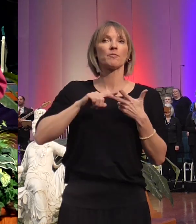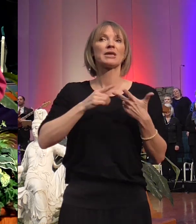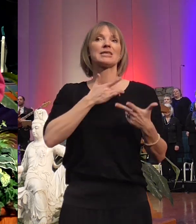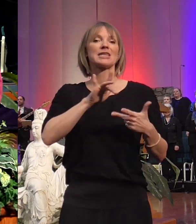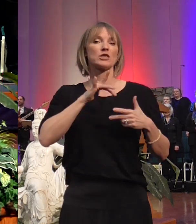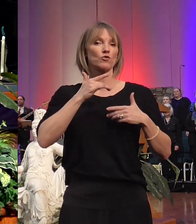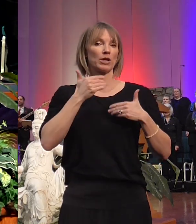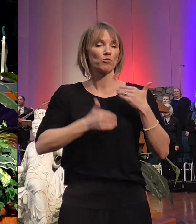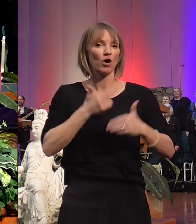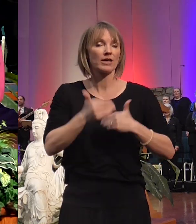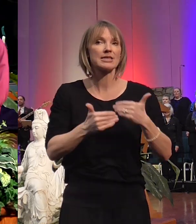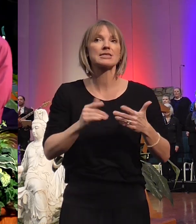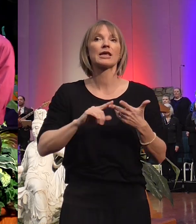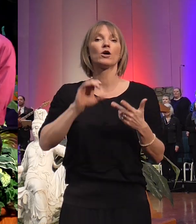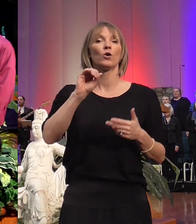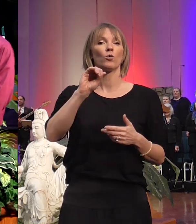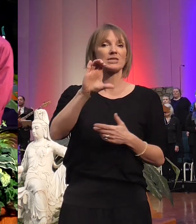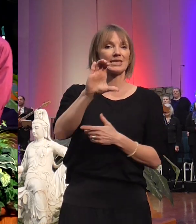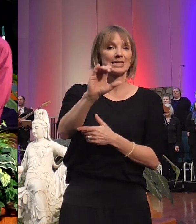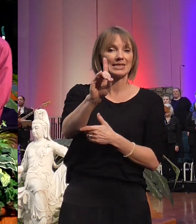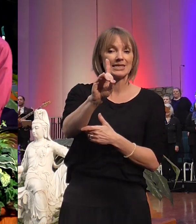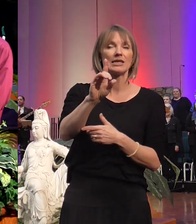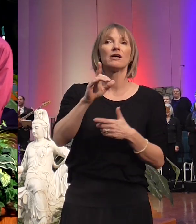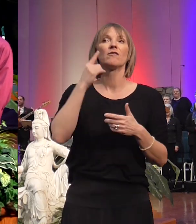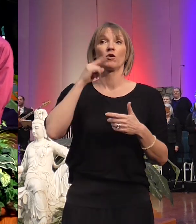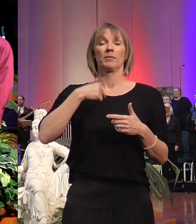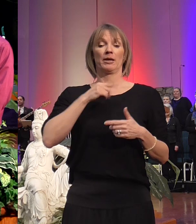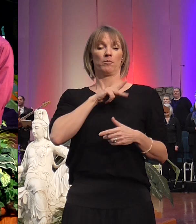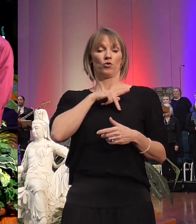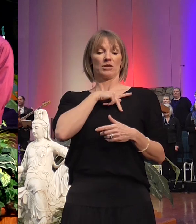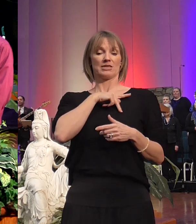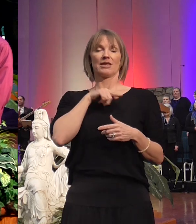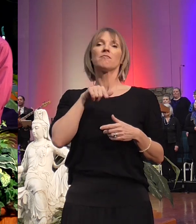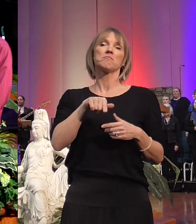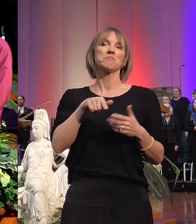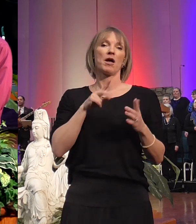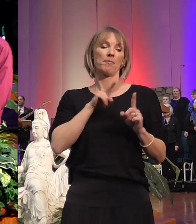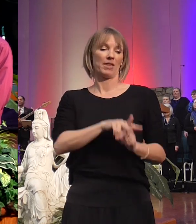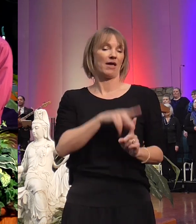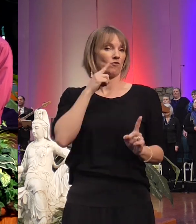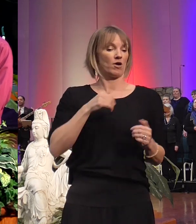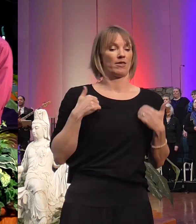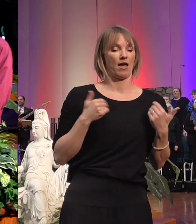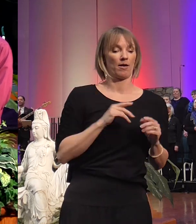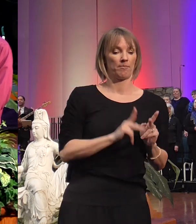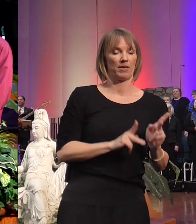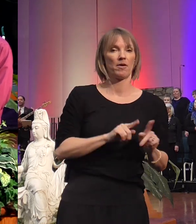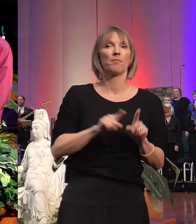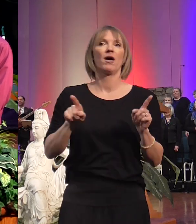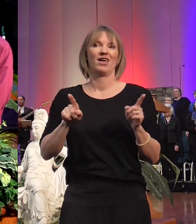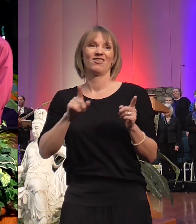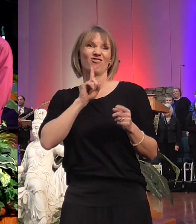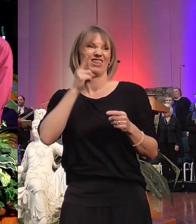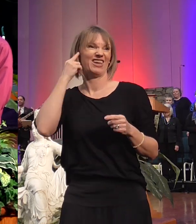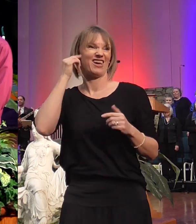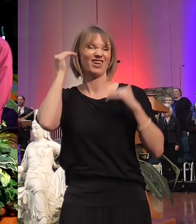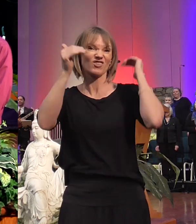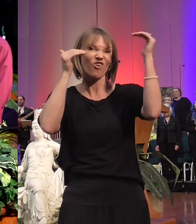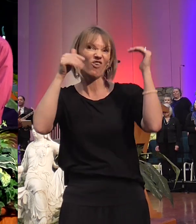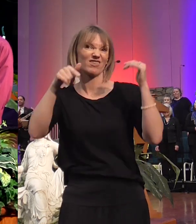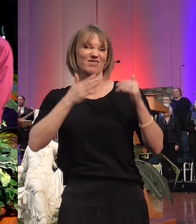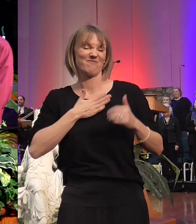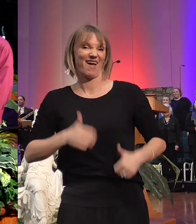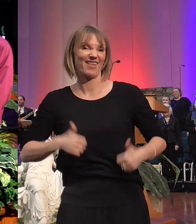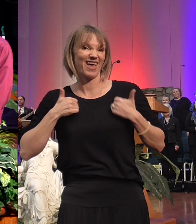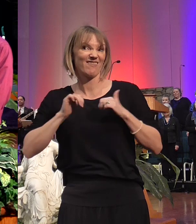sensory processing, OCD. And for me personally, this has applied to little people, but really, frankly, more to even the adults in my life